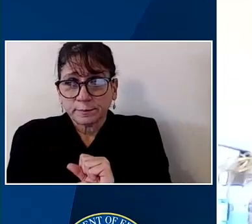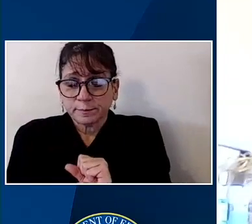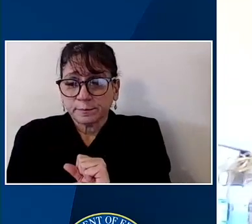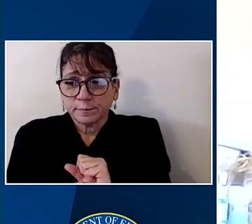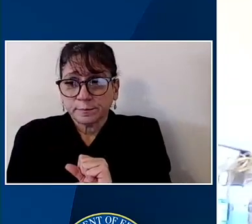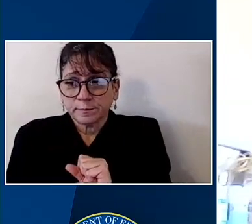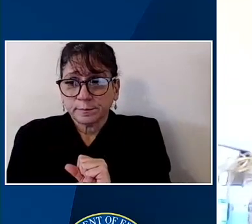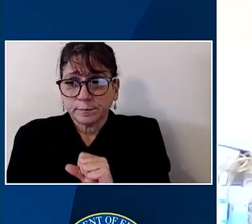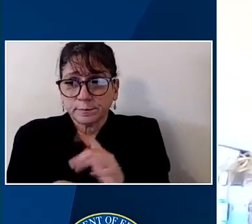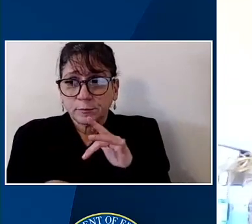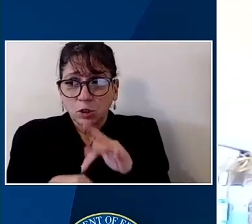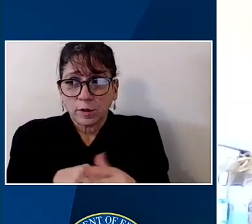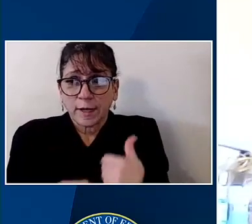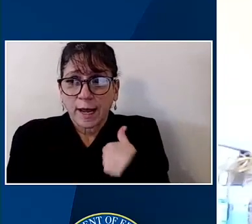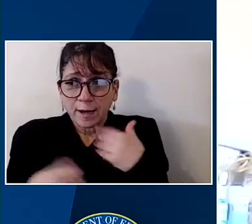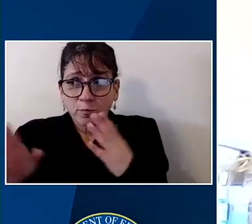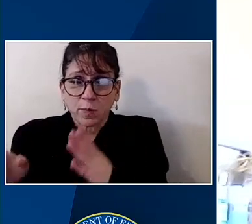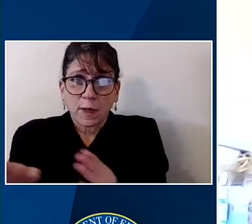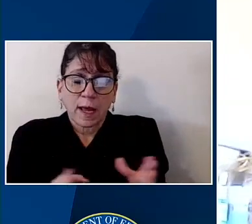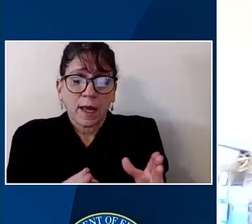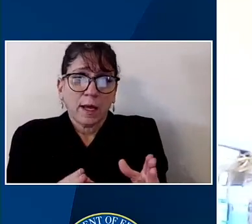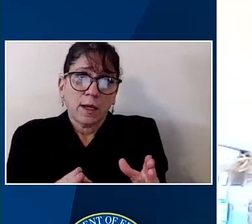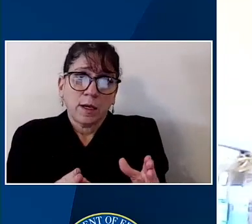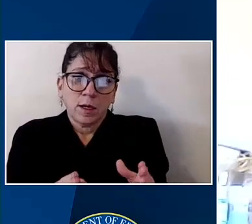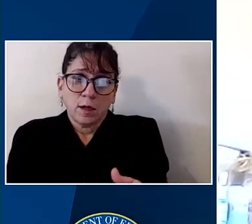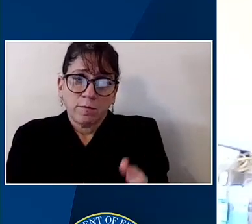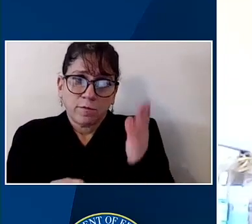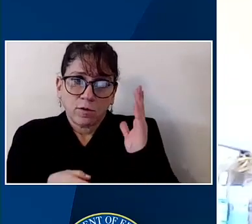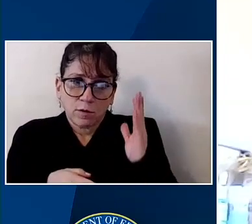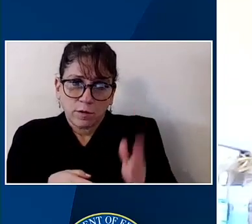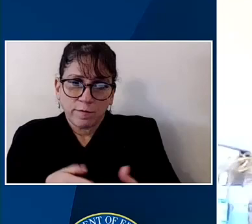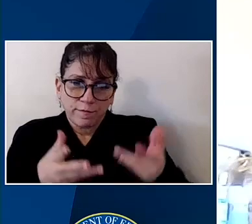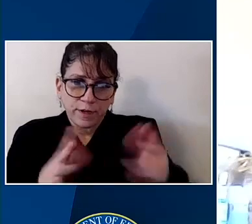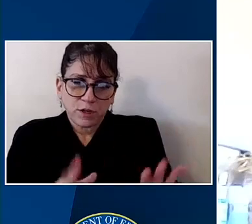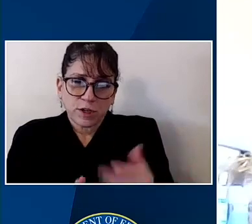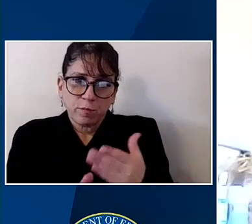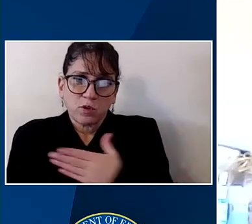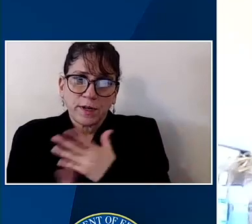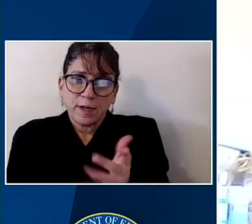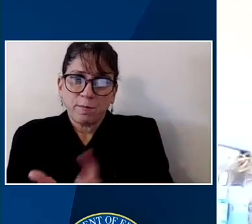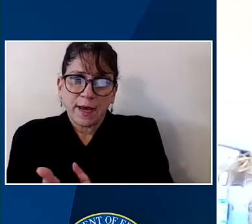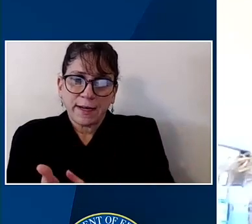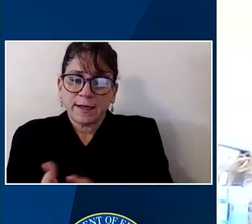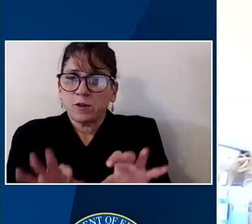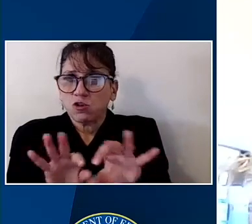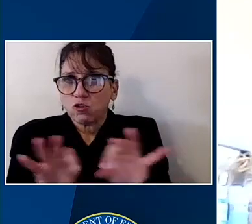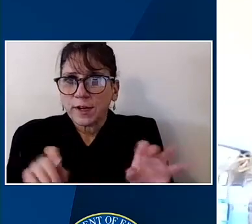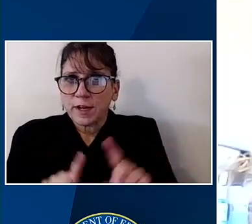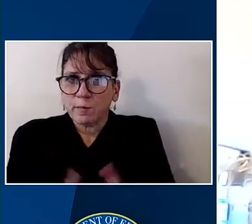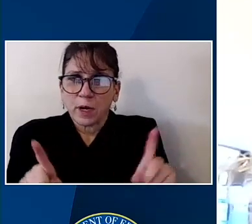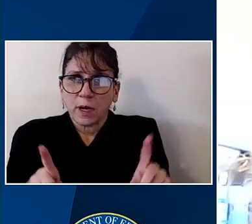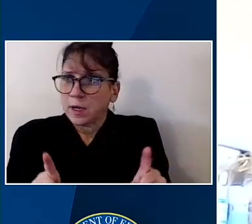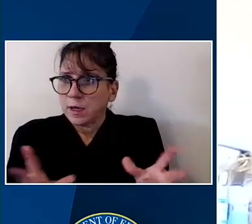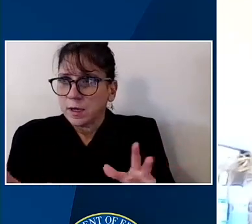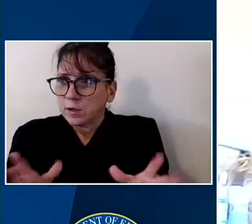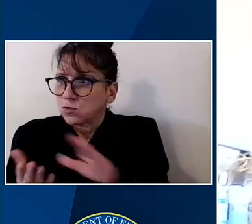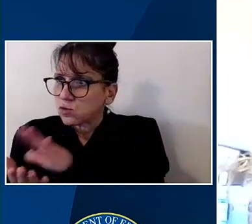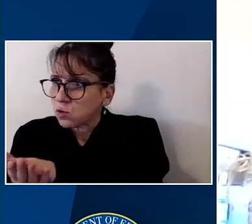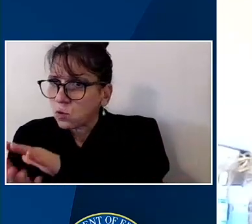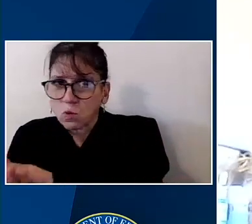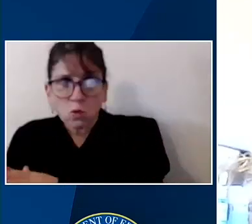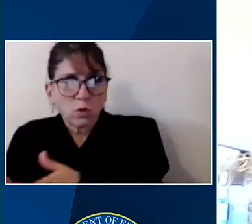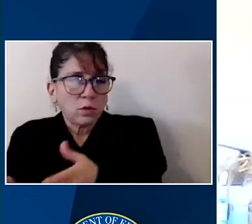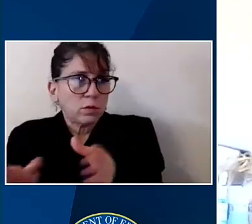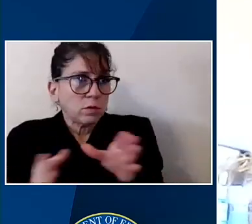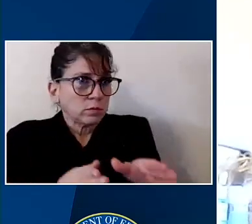Early on, I had a plan for completing my pre-med degree, but again, juggling